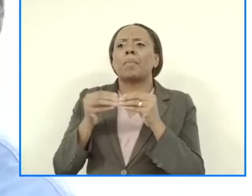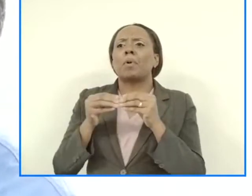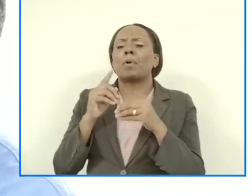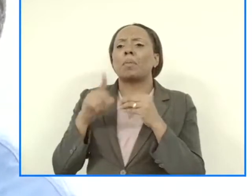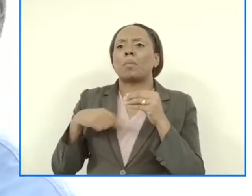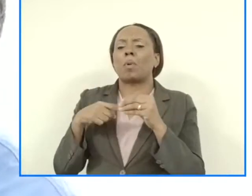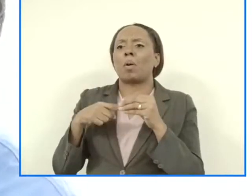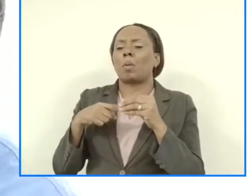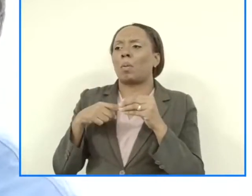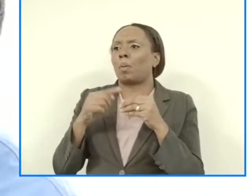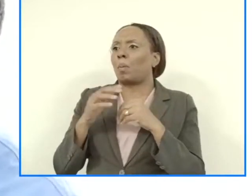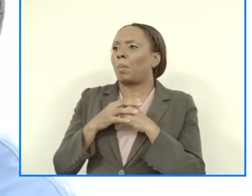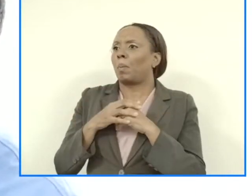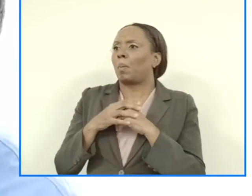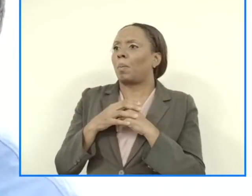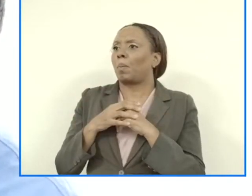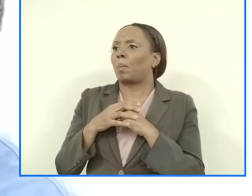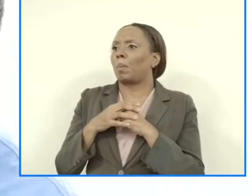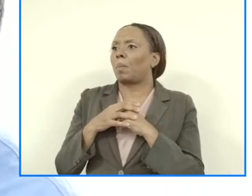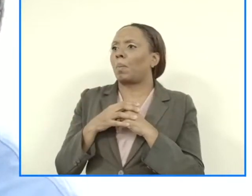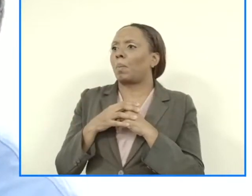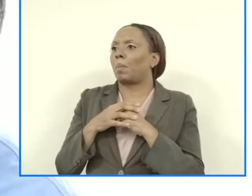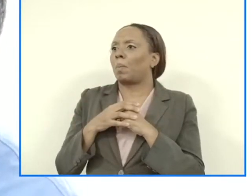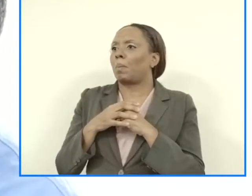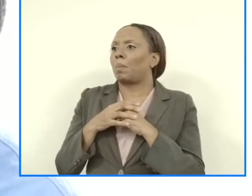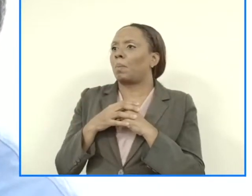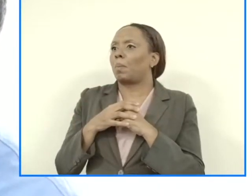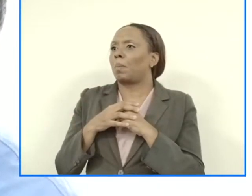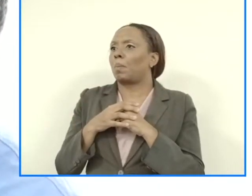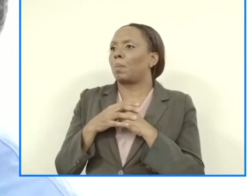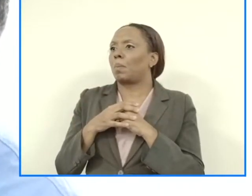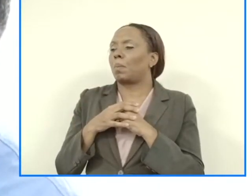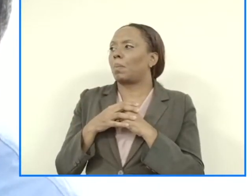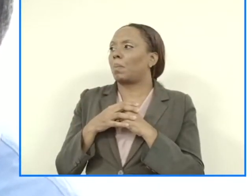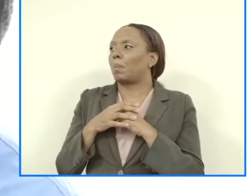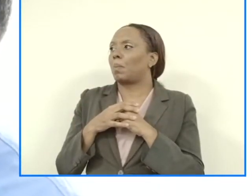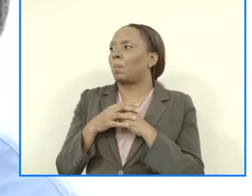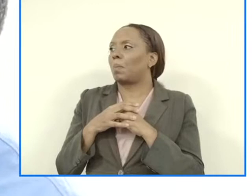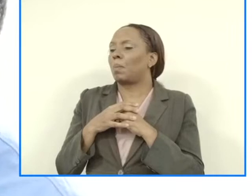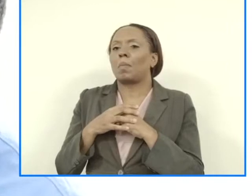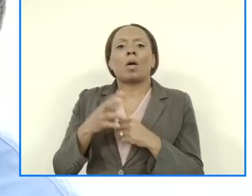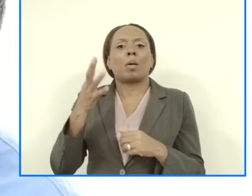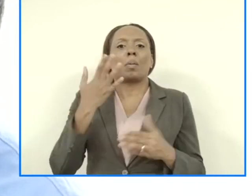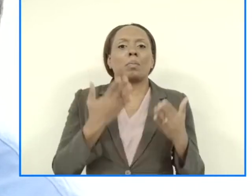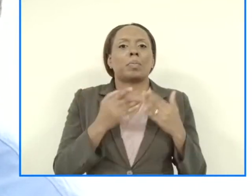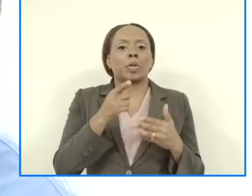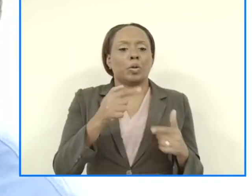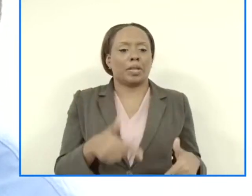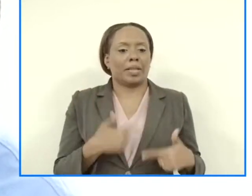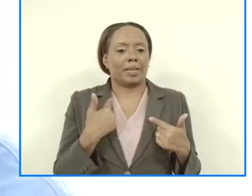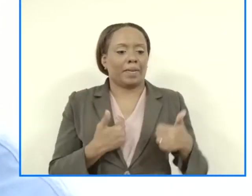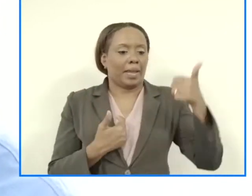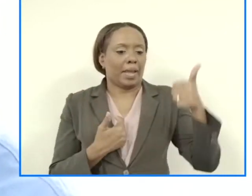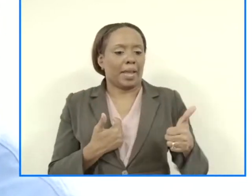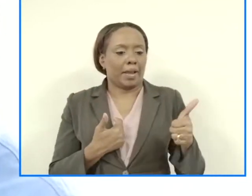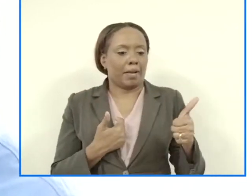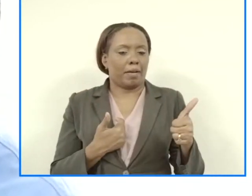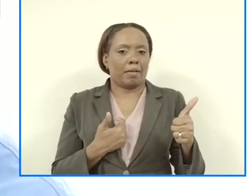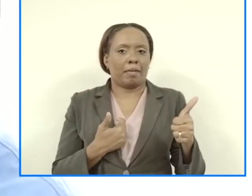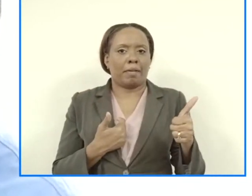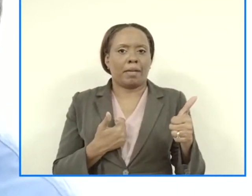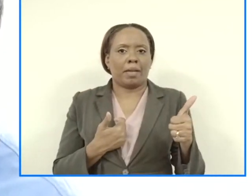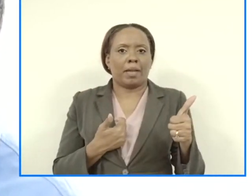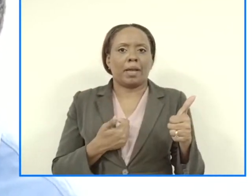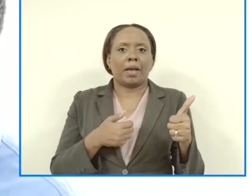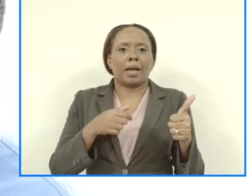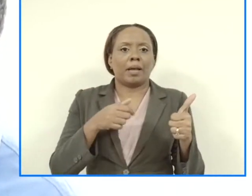the way some people you'll be in an area and the street next to you has electricity, but not your street. And